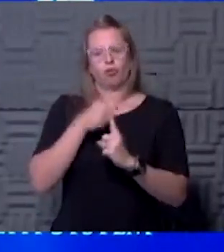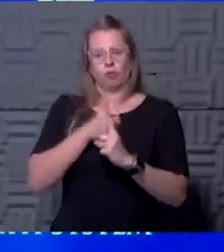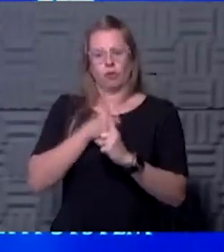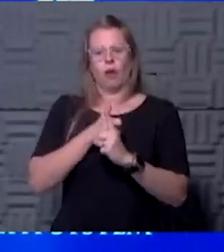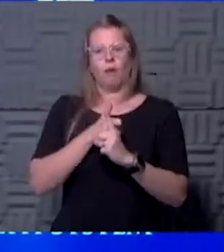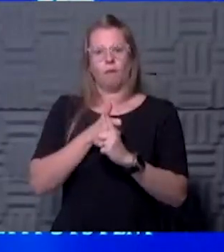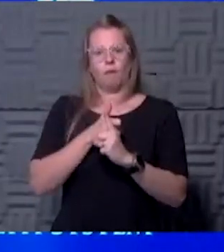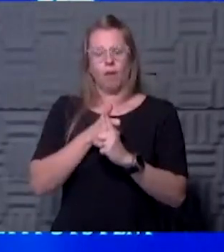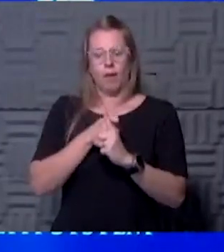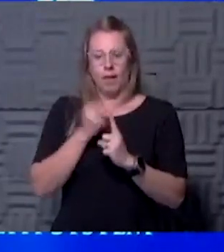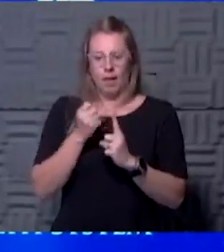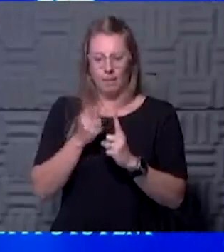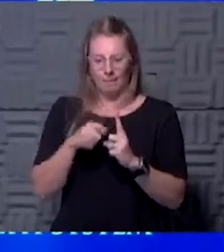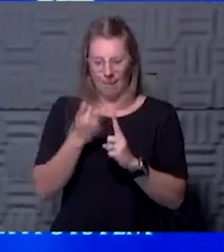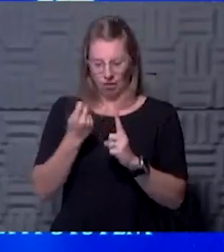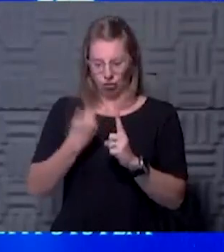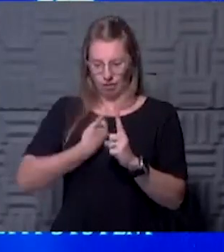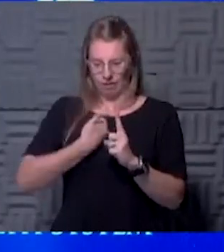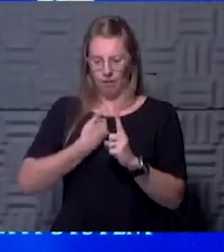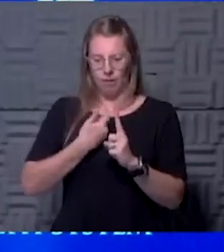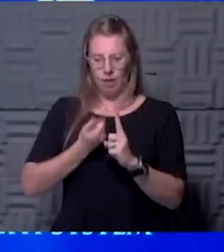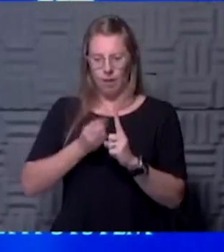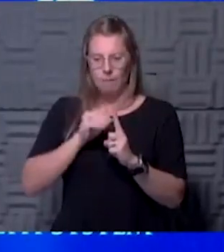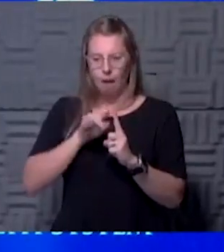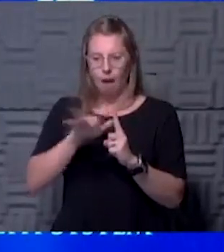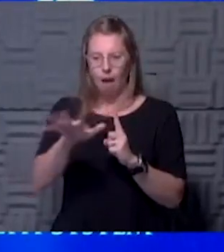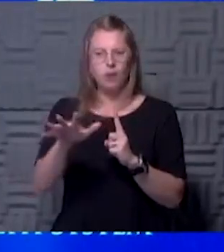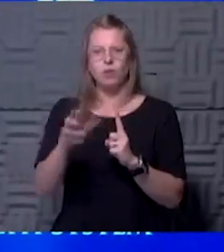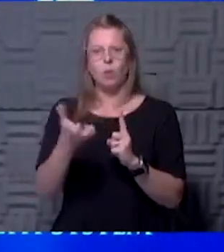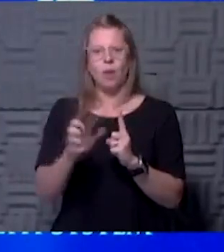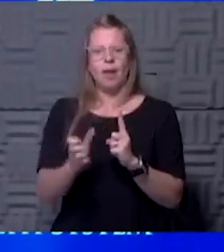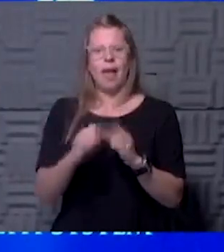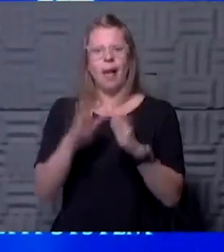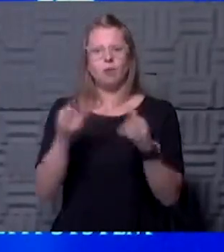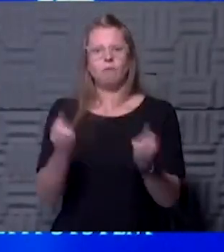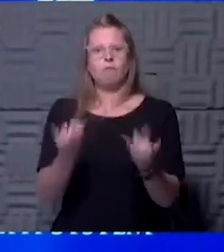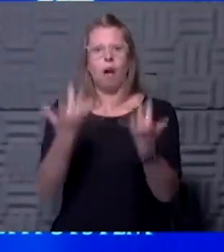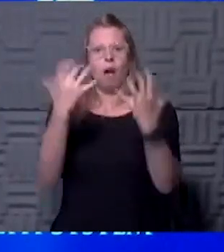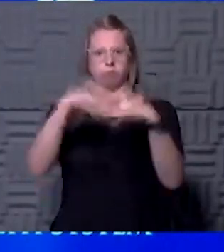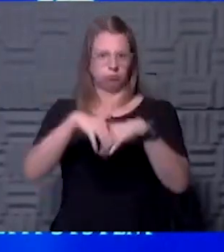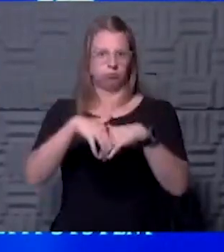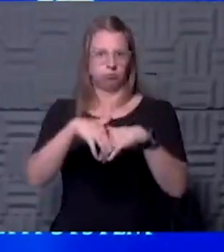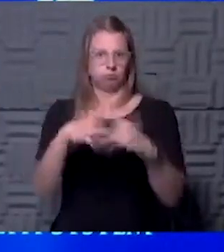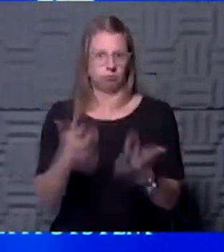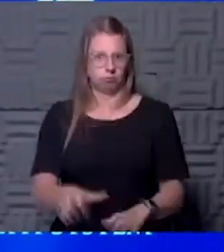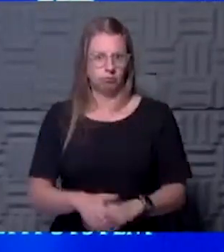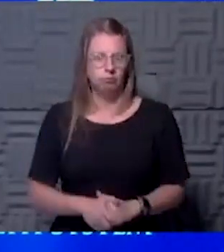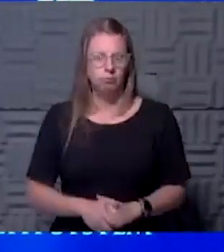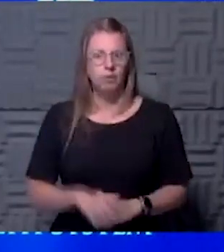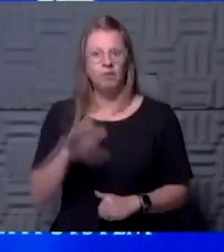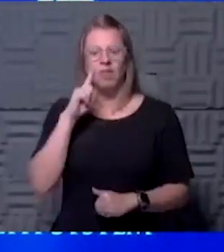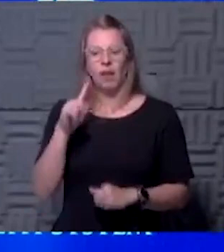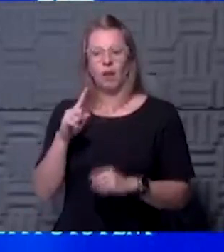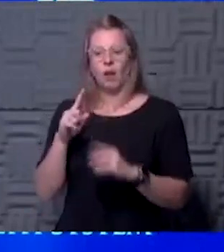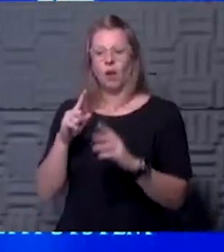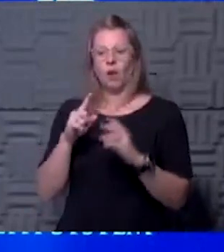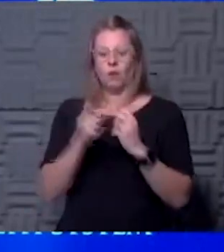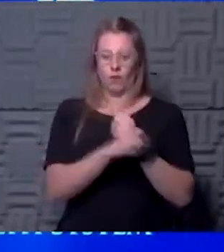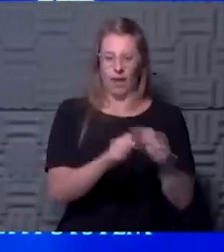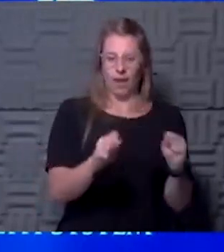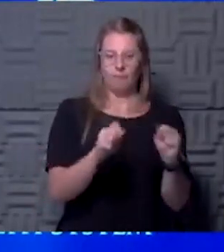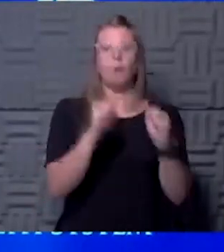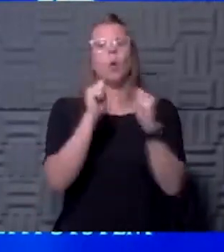match. How many people will you catch on fire? You don't want to burn the house down. So I think we have to remember freedom